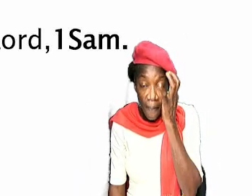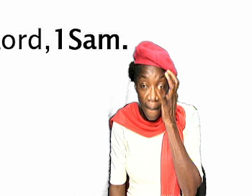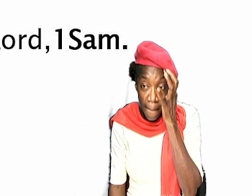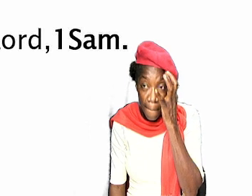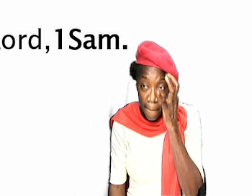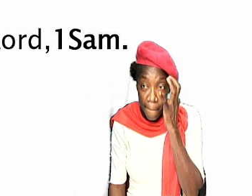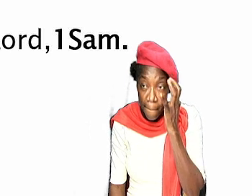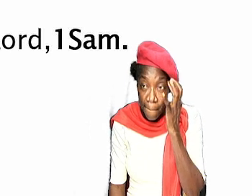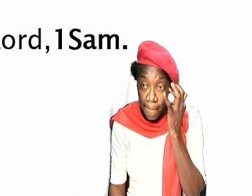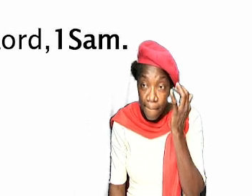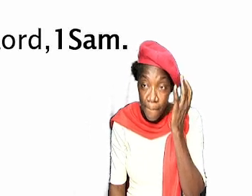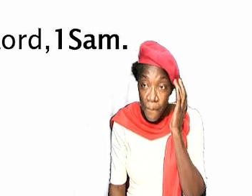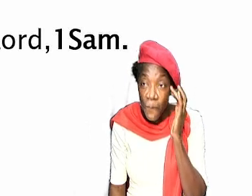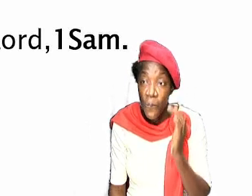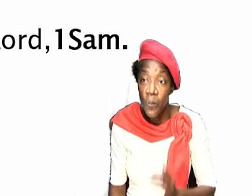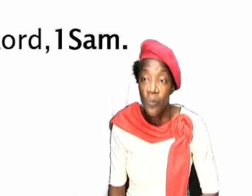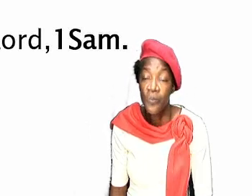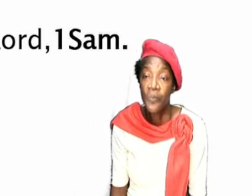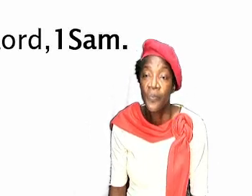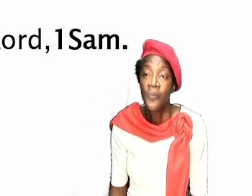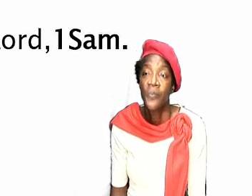But here we see David